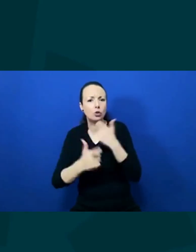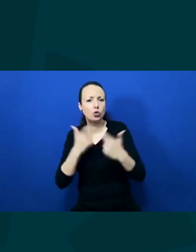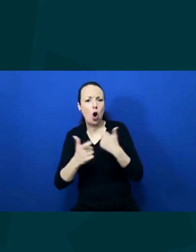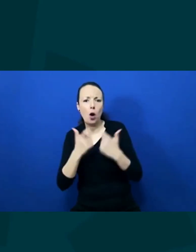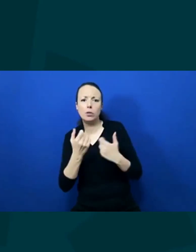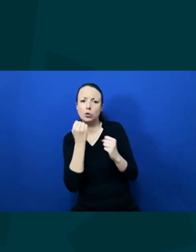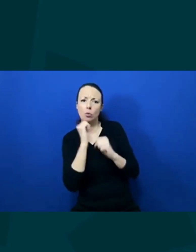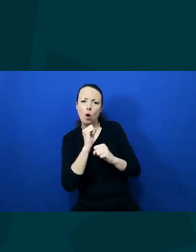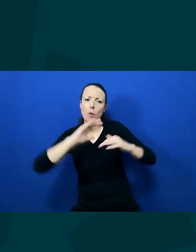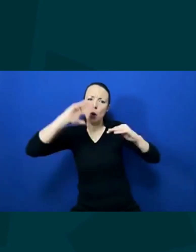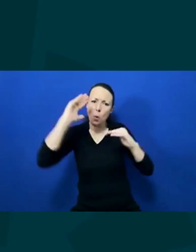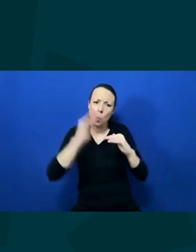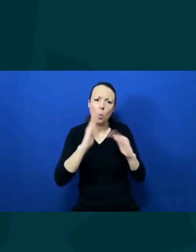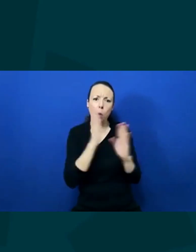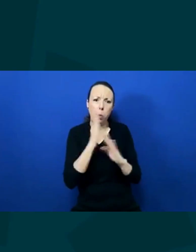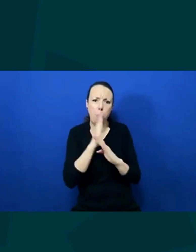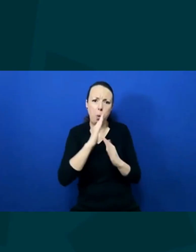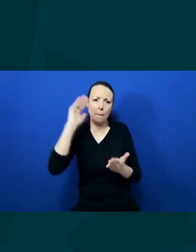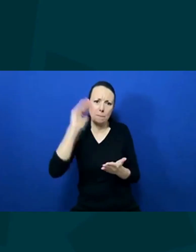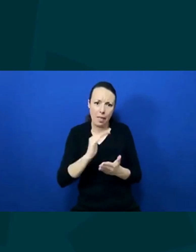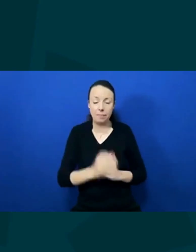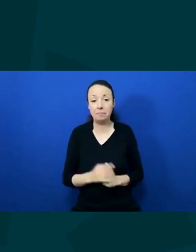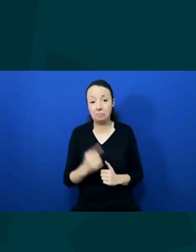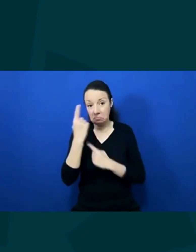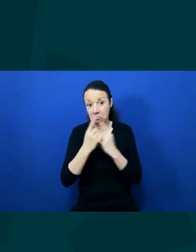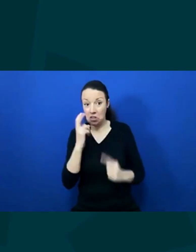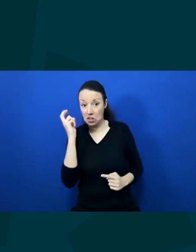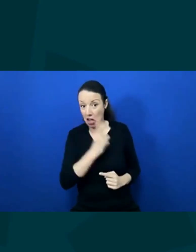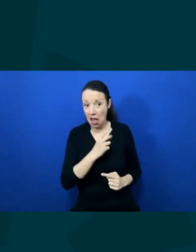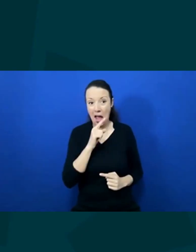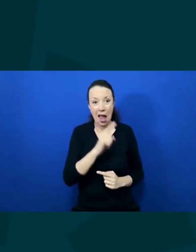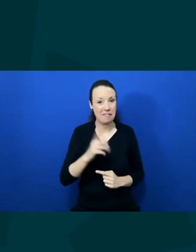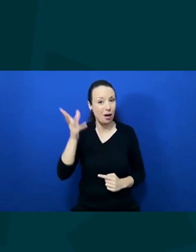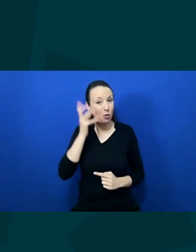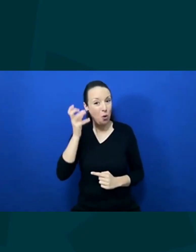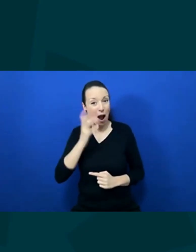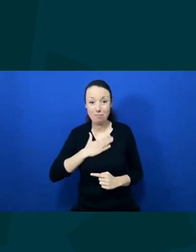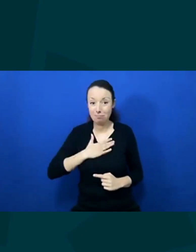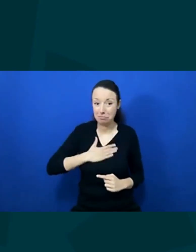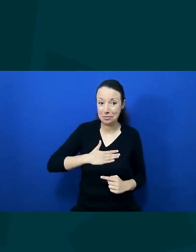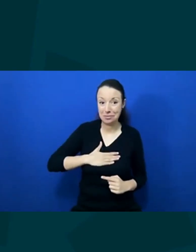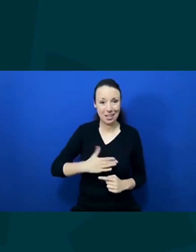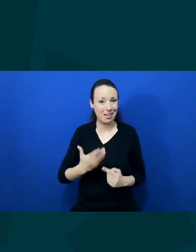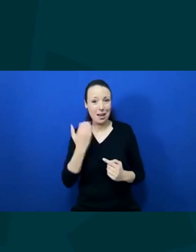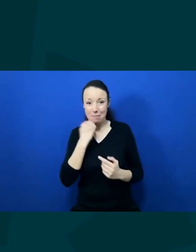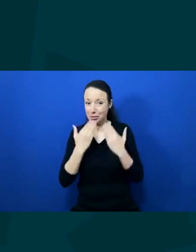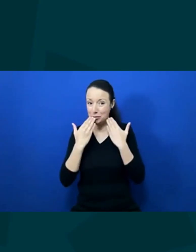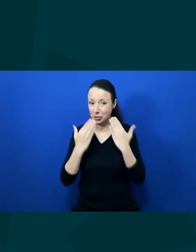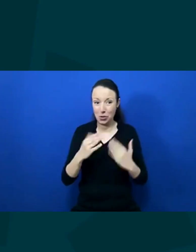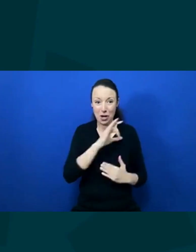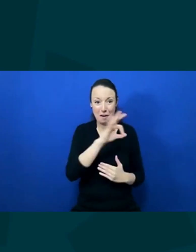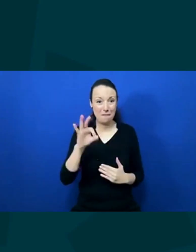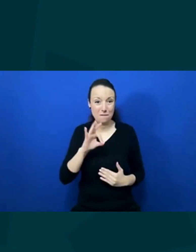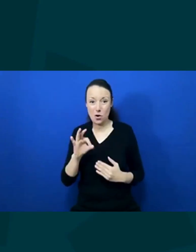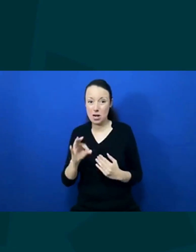hotspots in the city. Very interesting 4 views on the problem. I think it was a great experience for all of